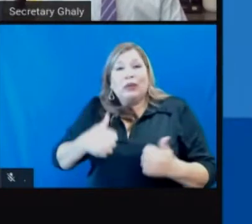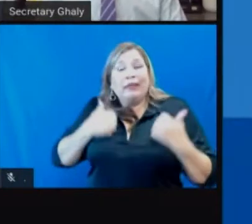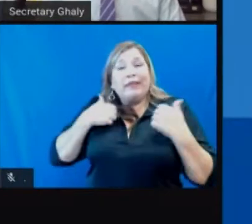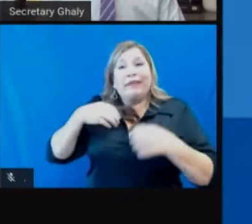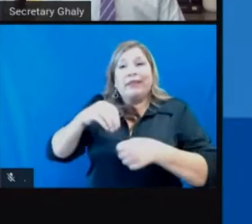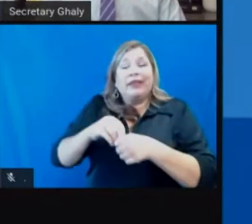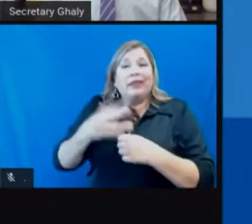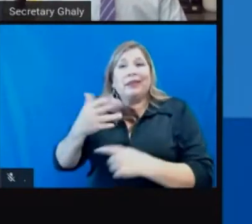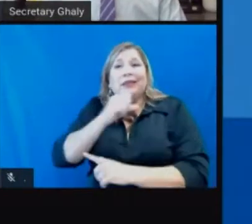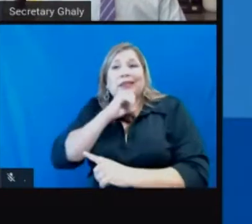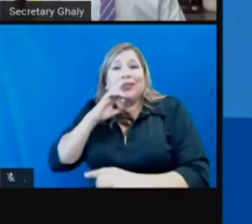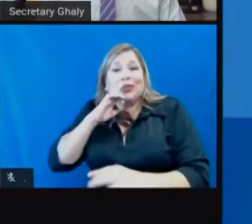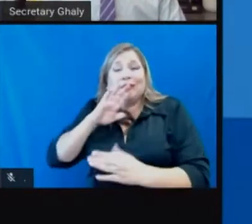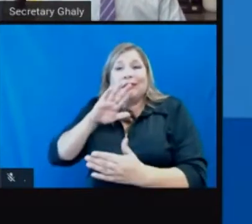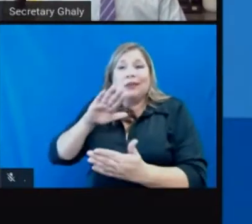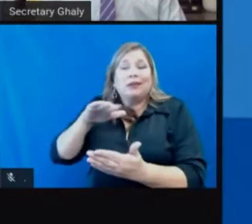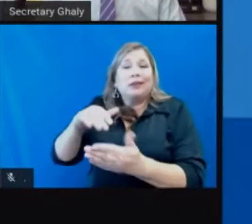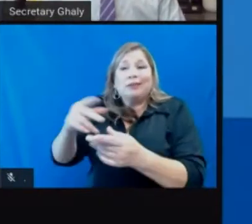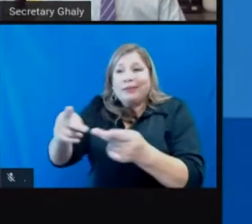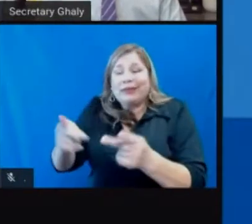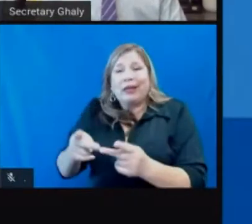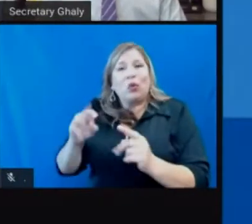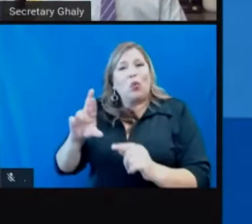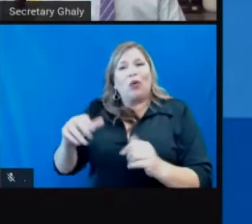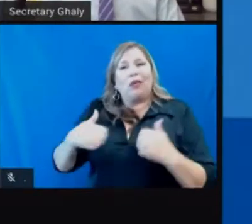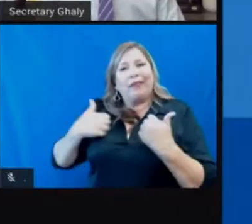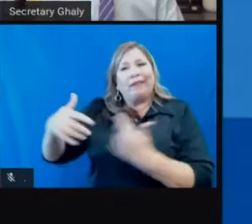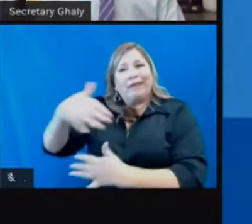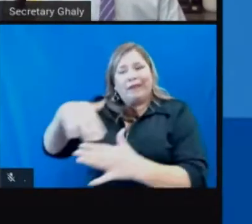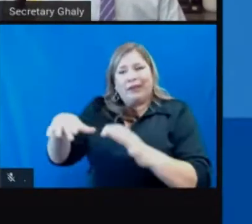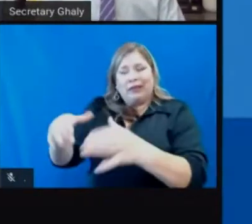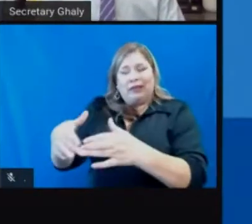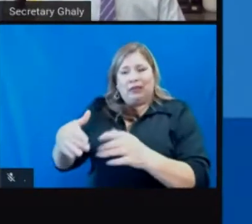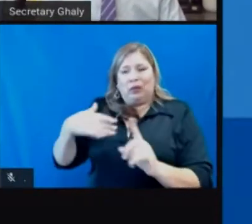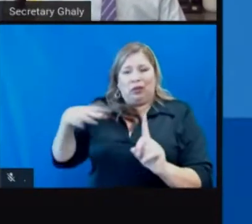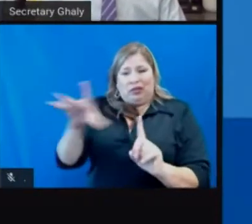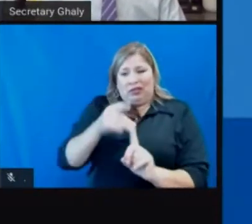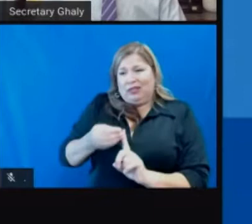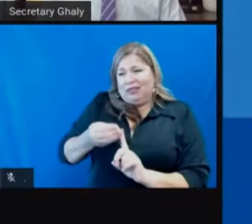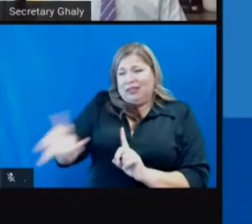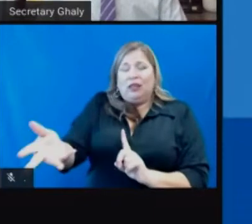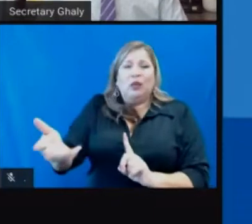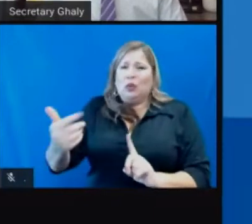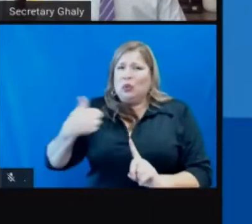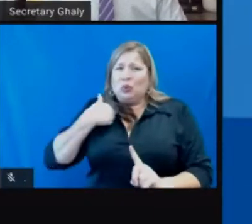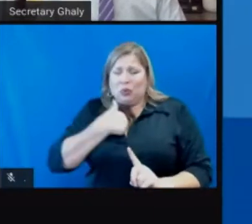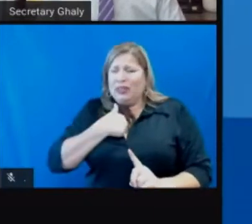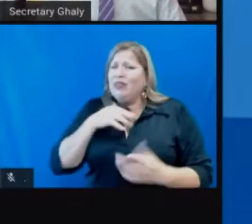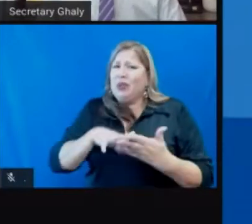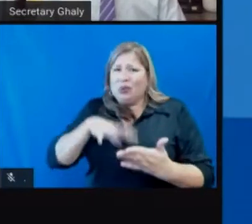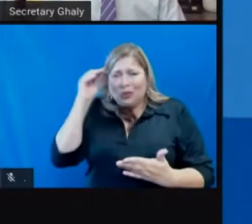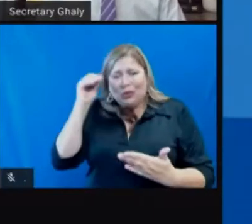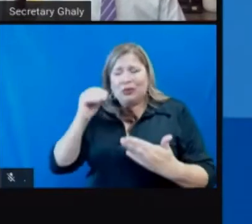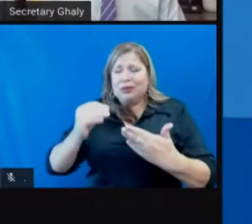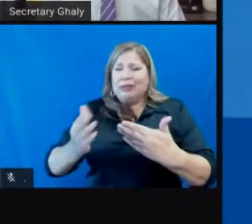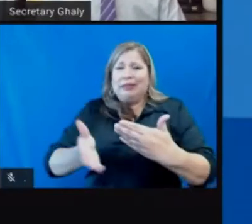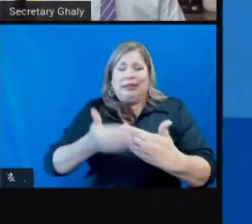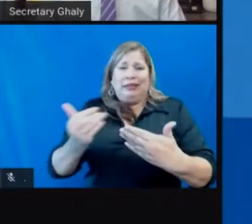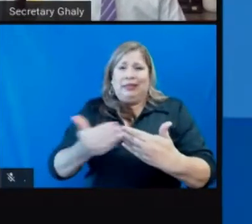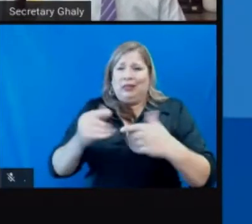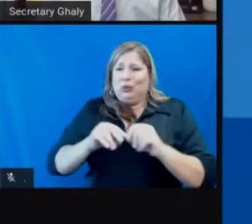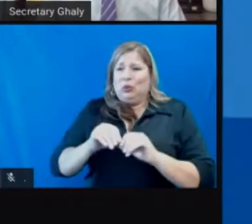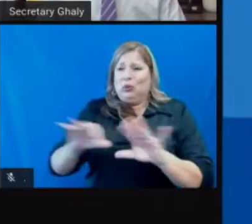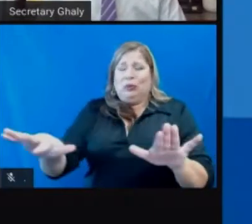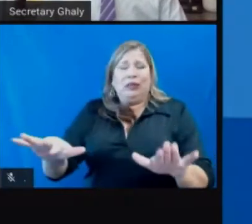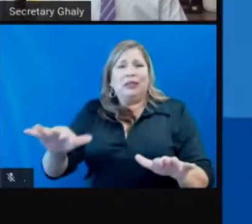facility. Exactly the situation we want to avoid. We've learned very clearly that it's not just about our own